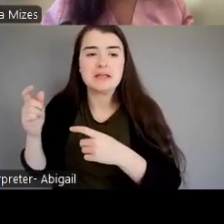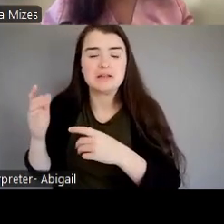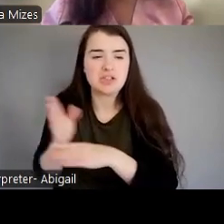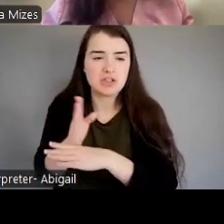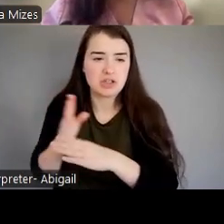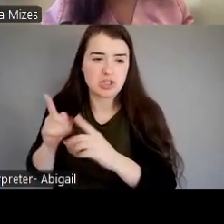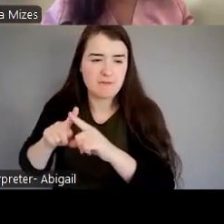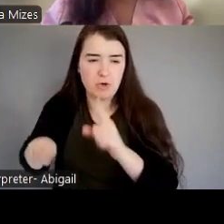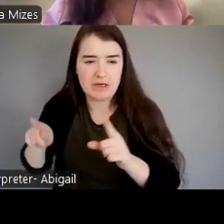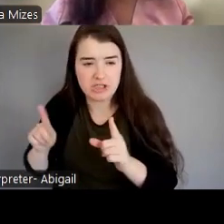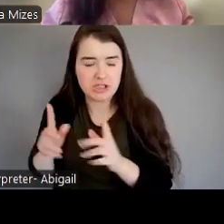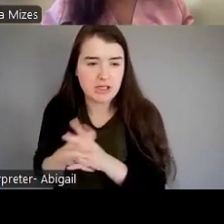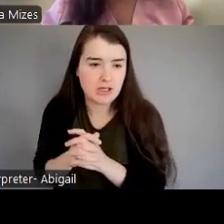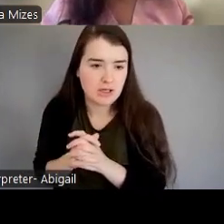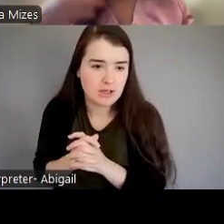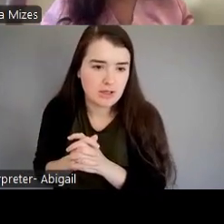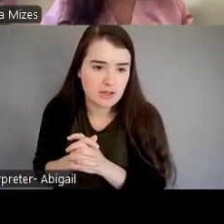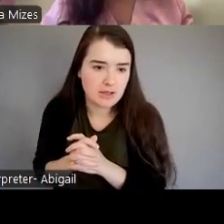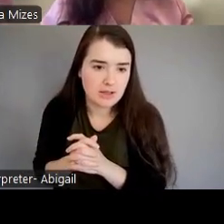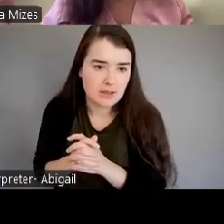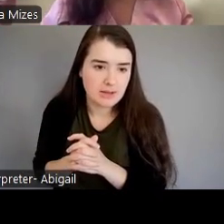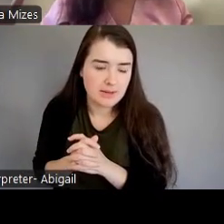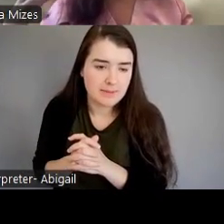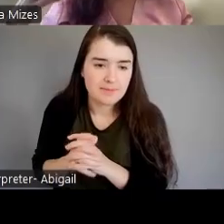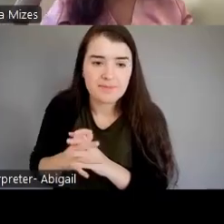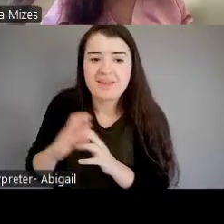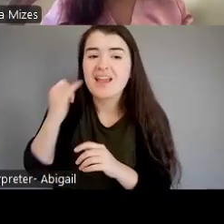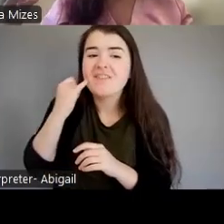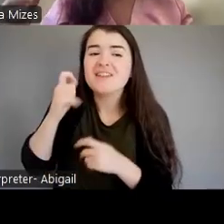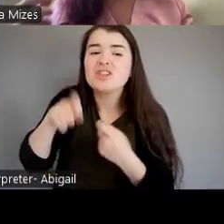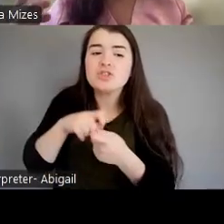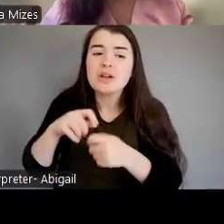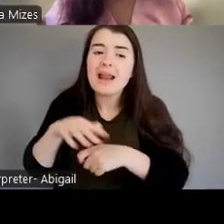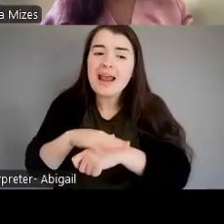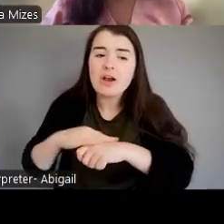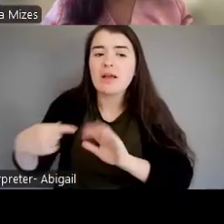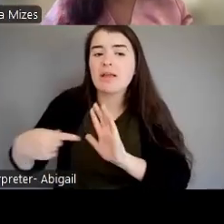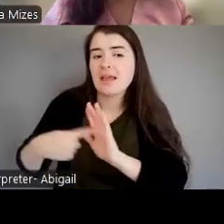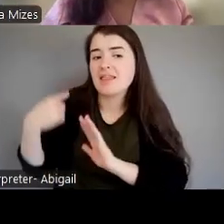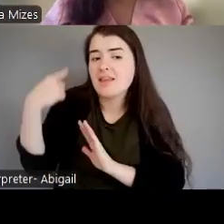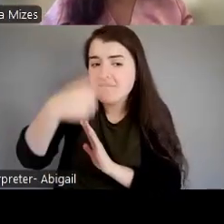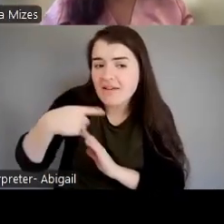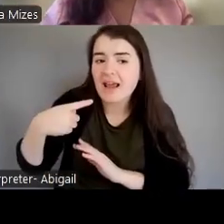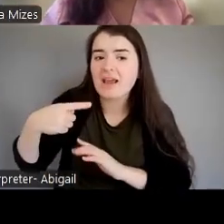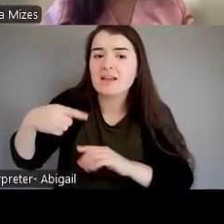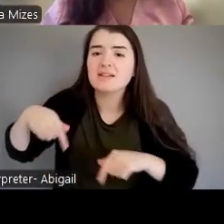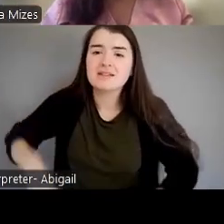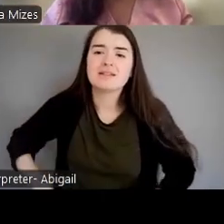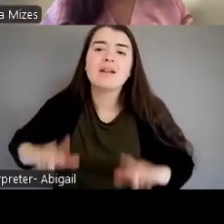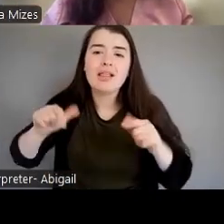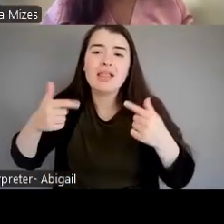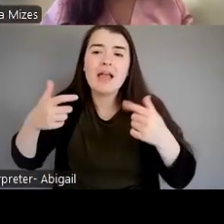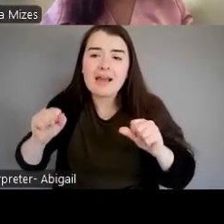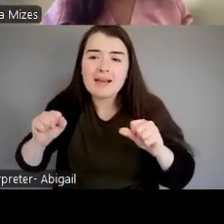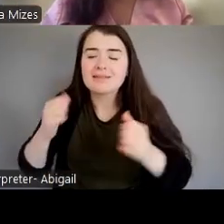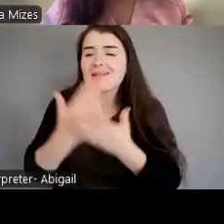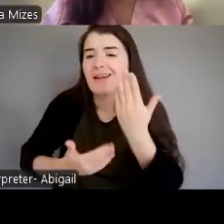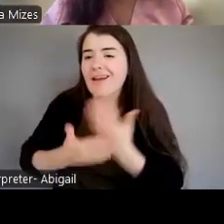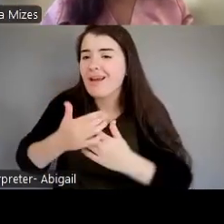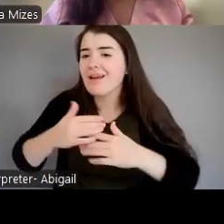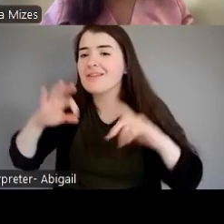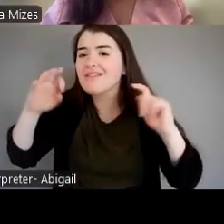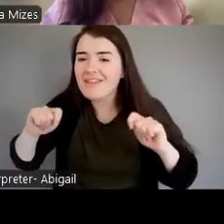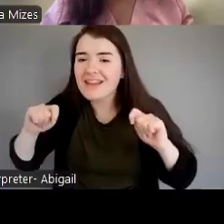surgery if the squamous cell carcinoma is in certain areas, like I had mentioned, the face, the shin, hands, feet, groin, some of those important